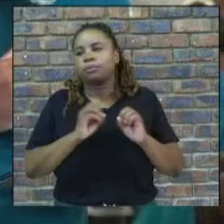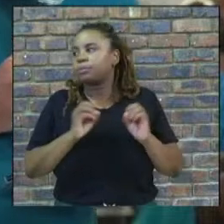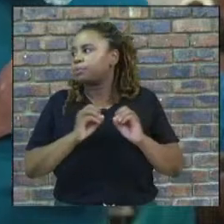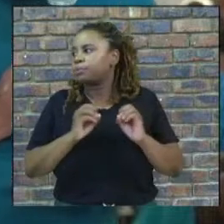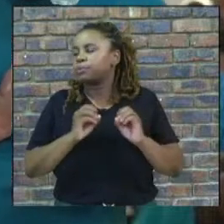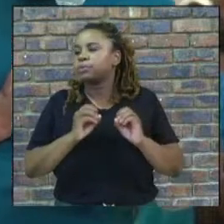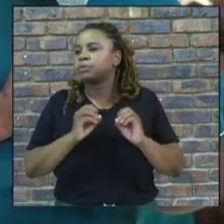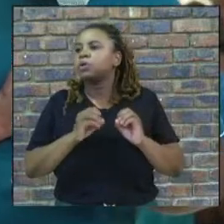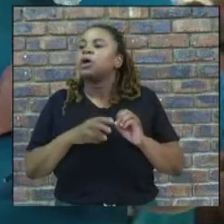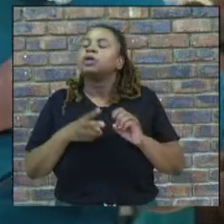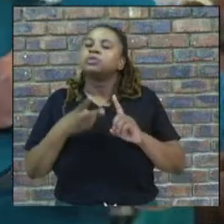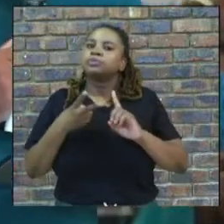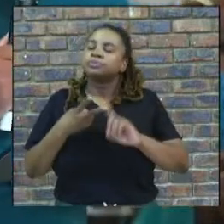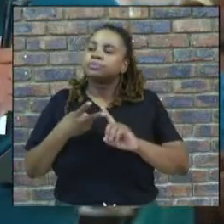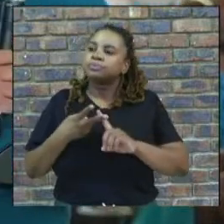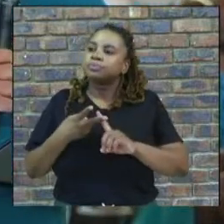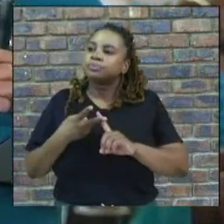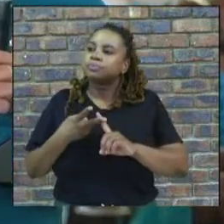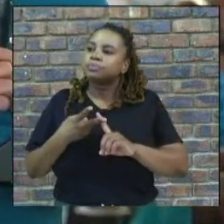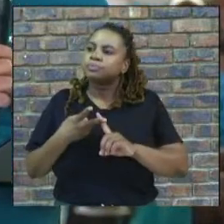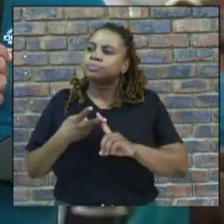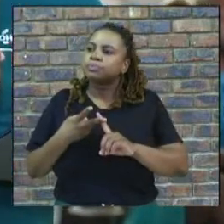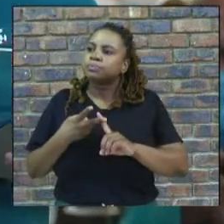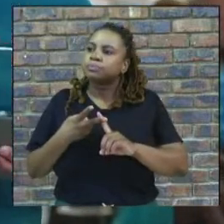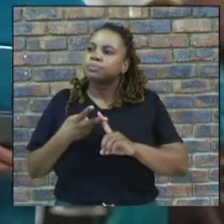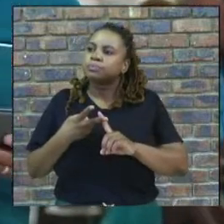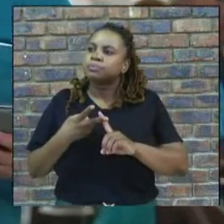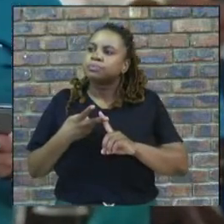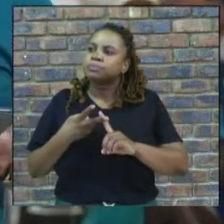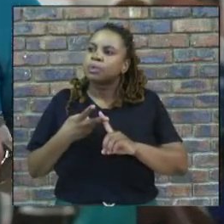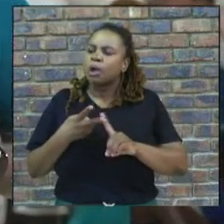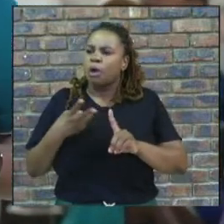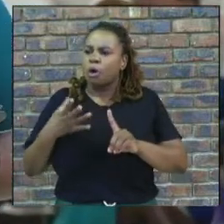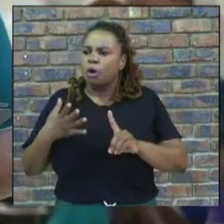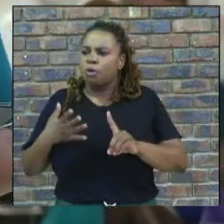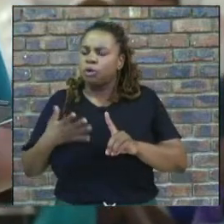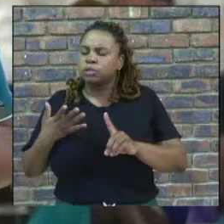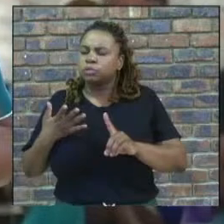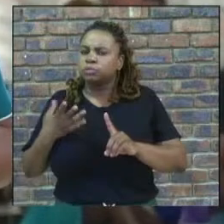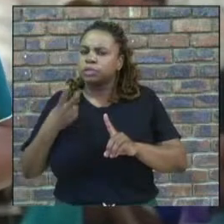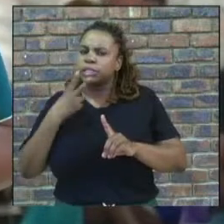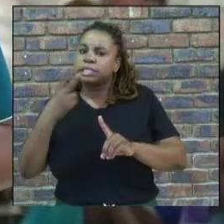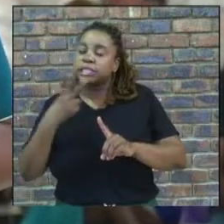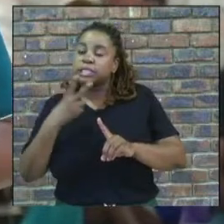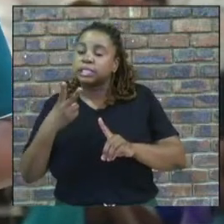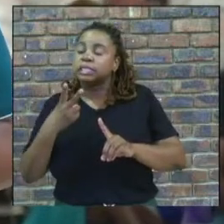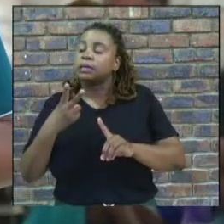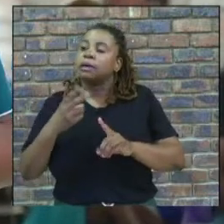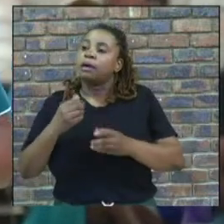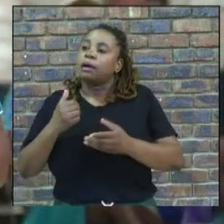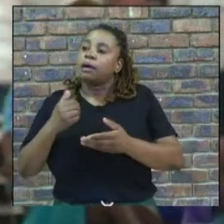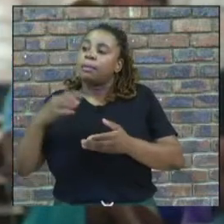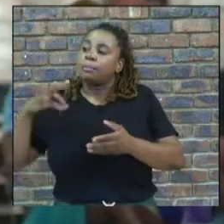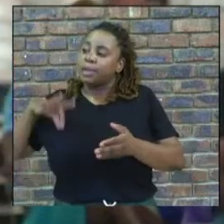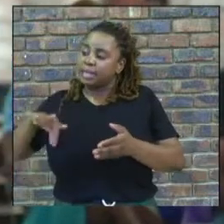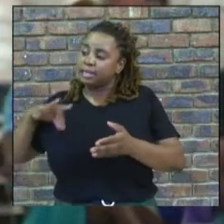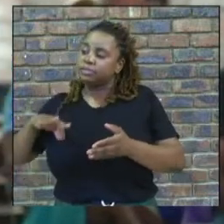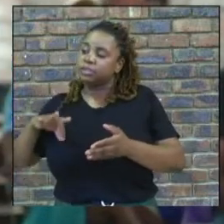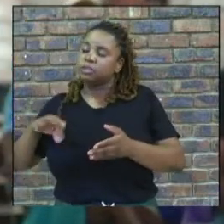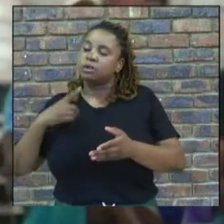want to see benefits granted to South African citizens. Because currently what